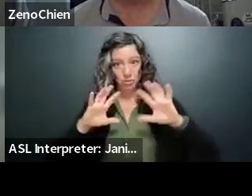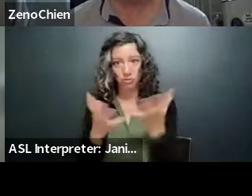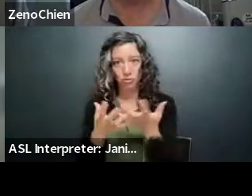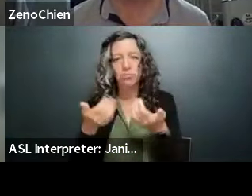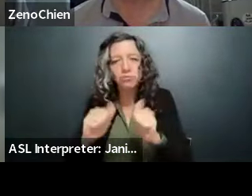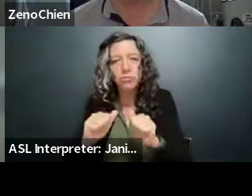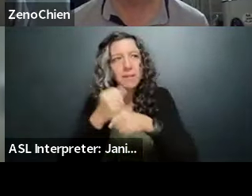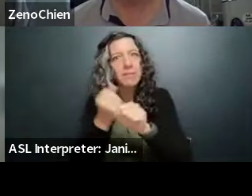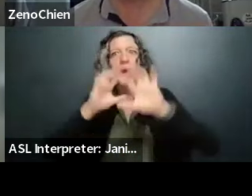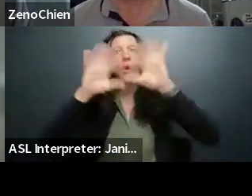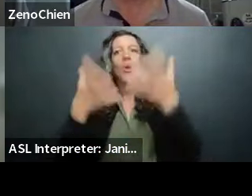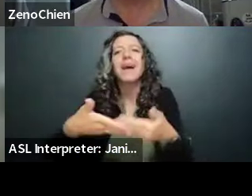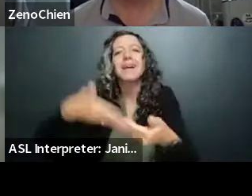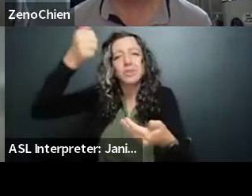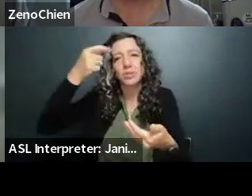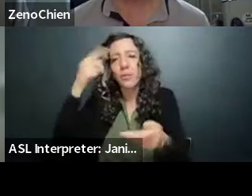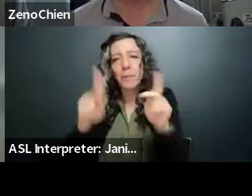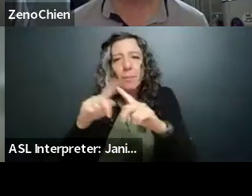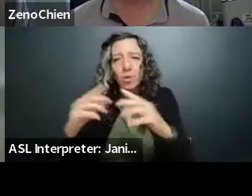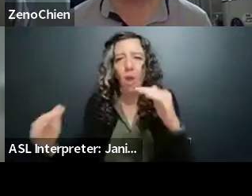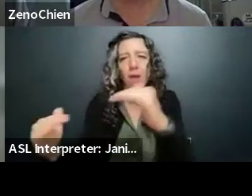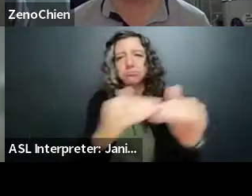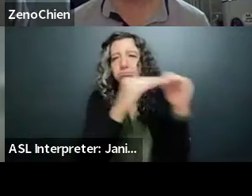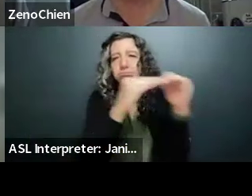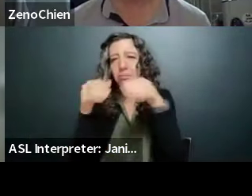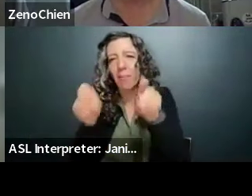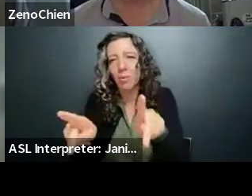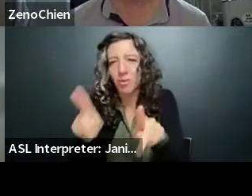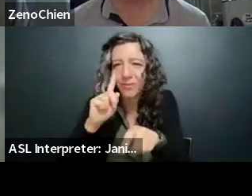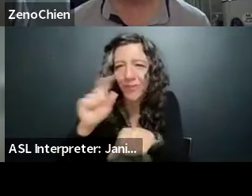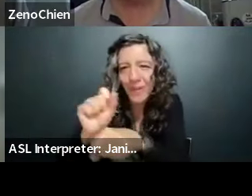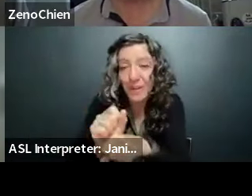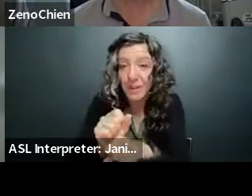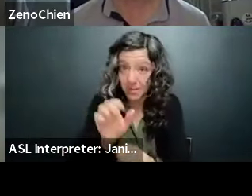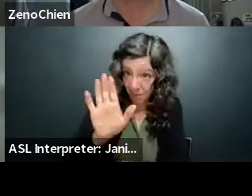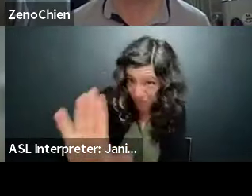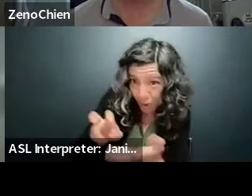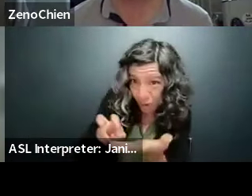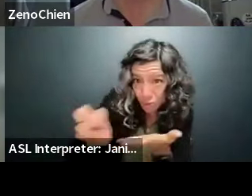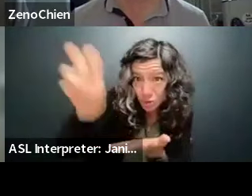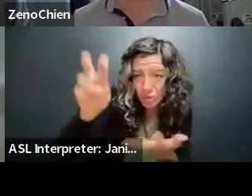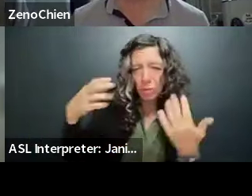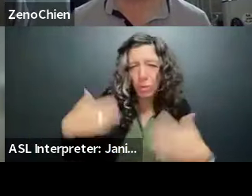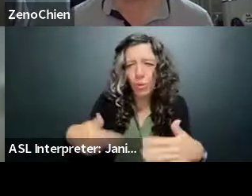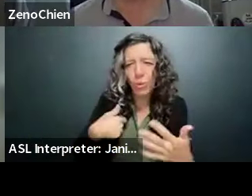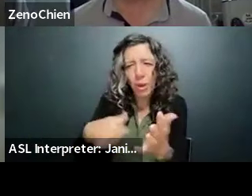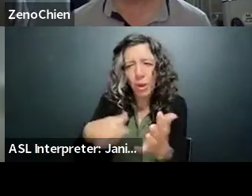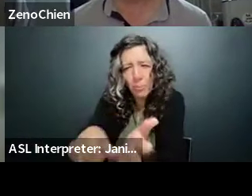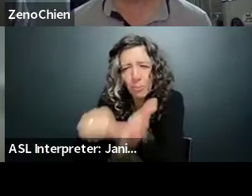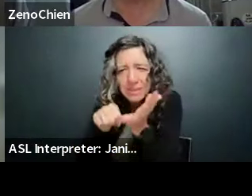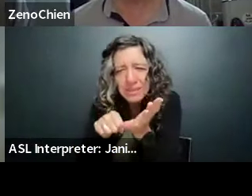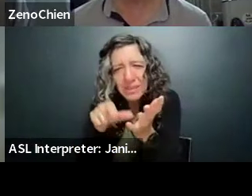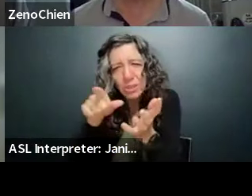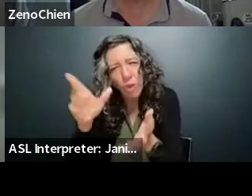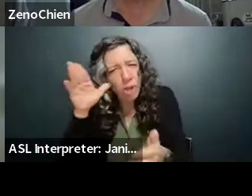and for everyone to get the same opportunities. But I'm really impressed by all that you've done and how much you fought.